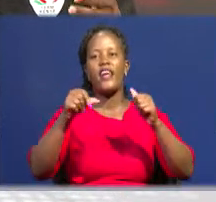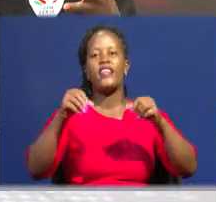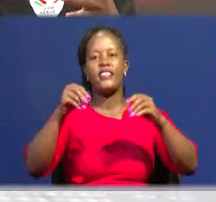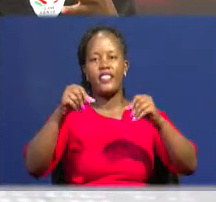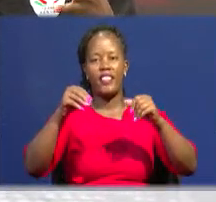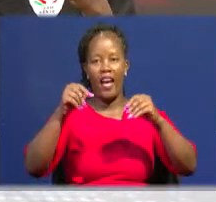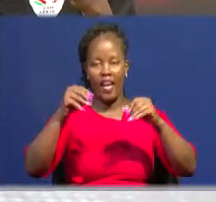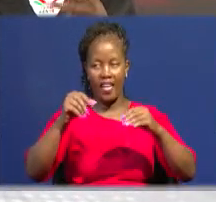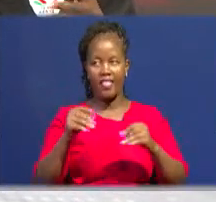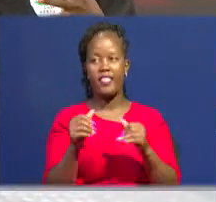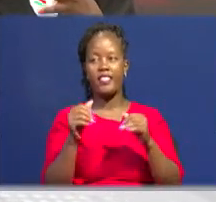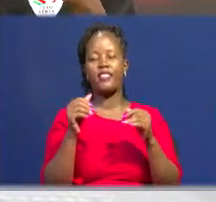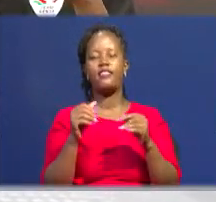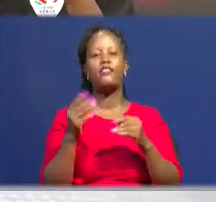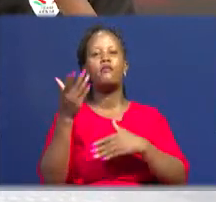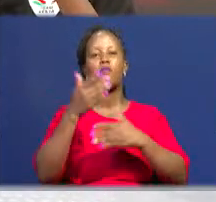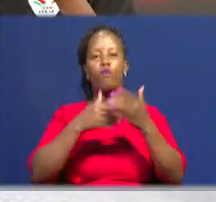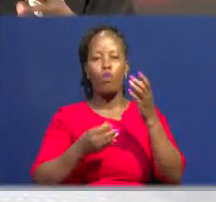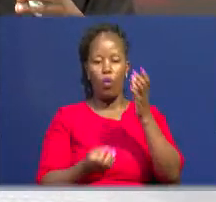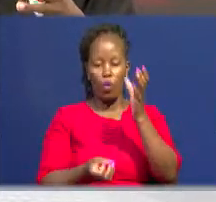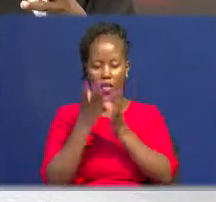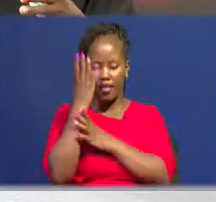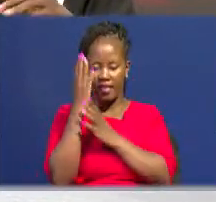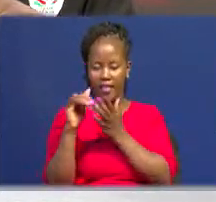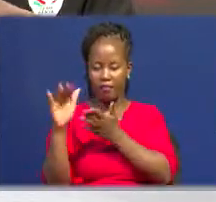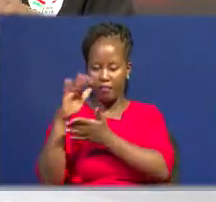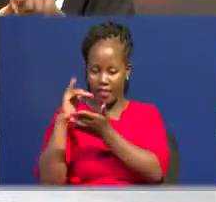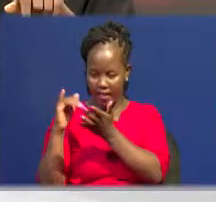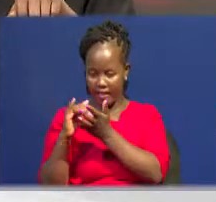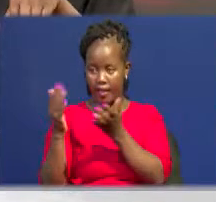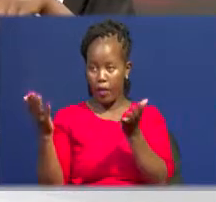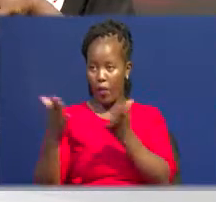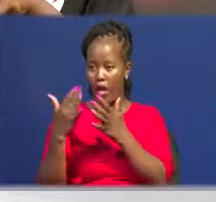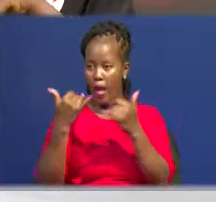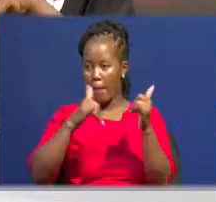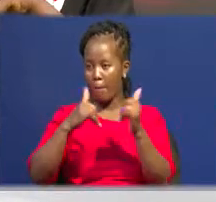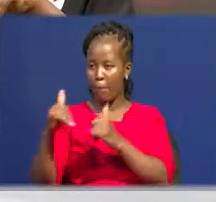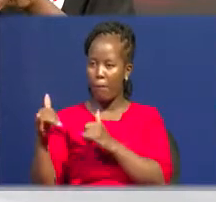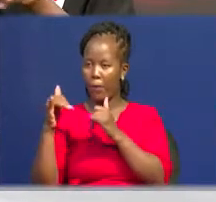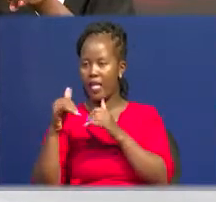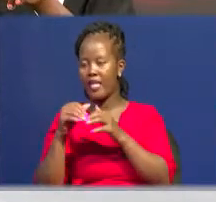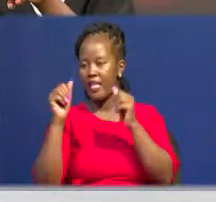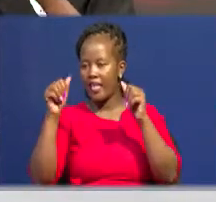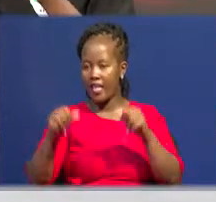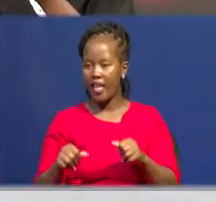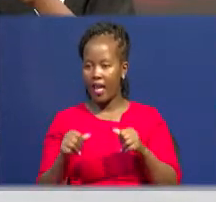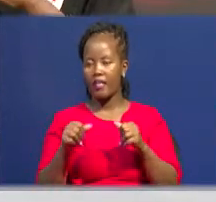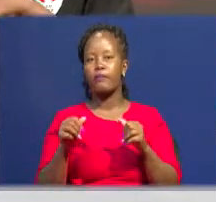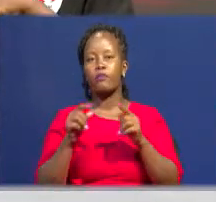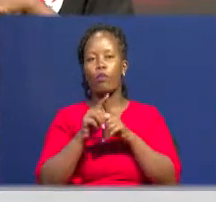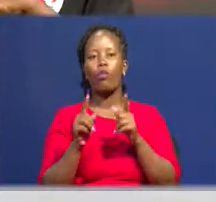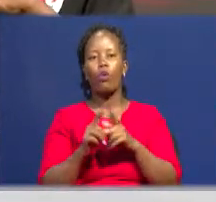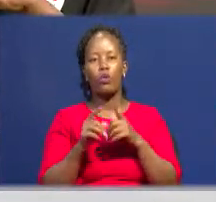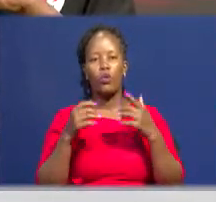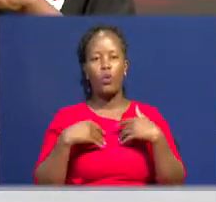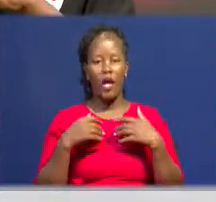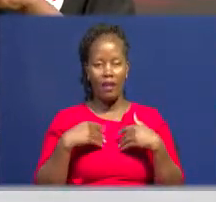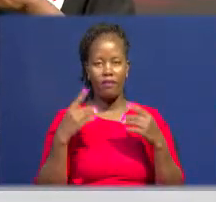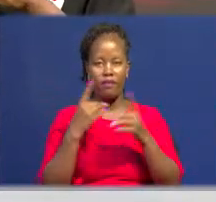create a court, and the court can be created anywhere with equipment that is